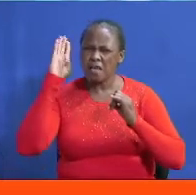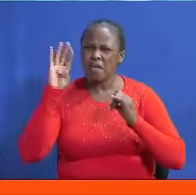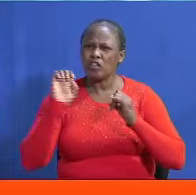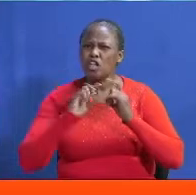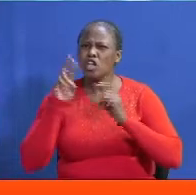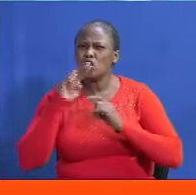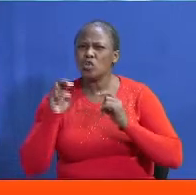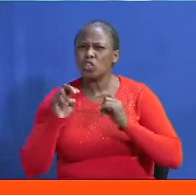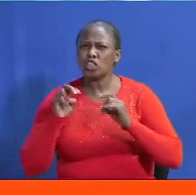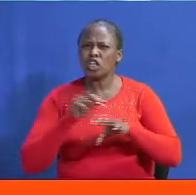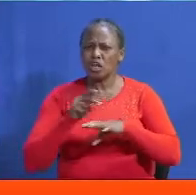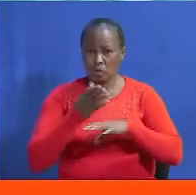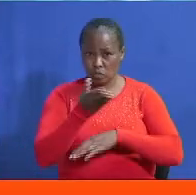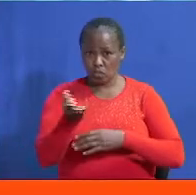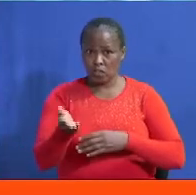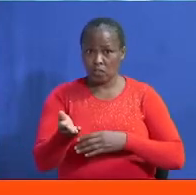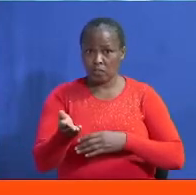principles of